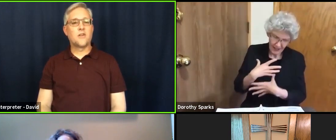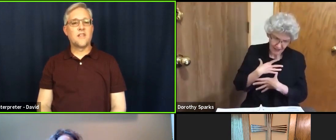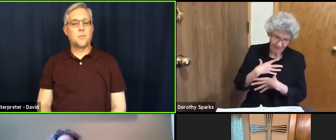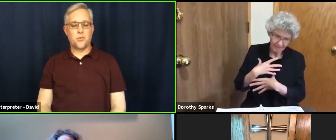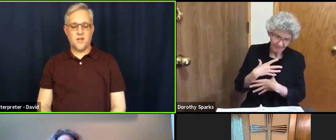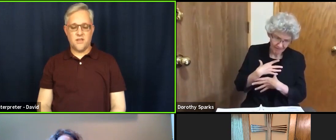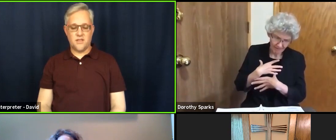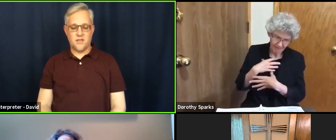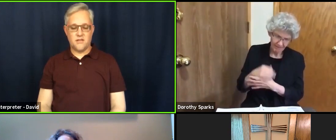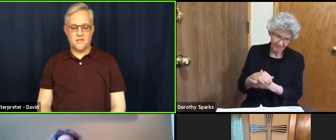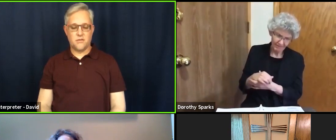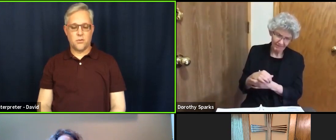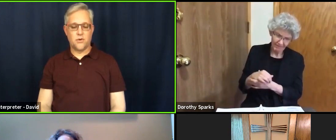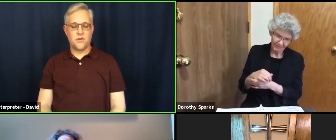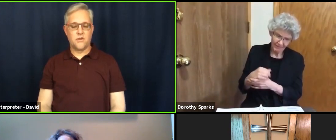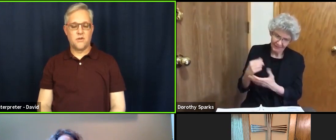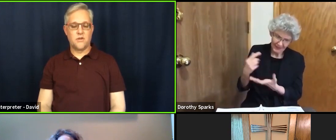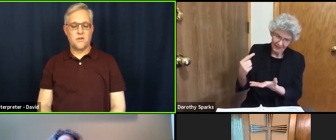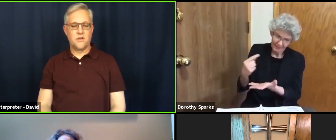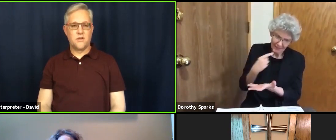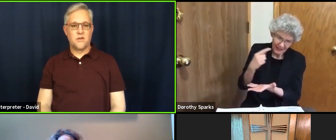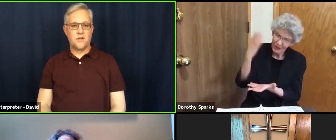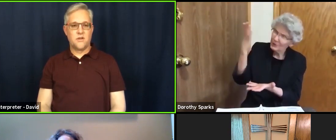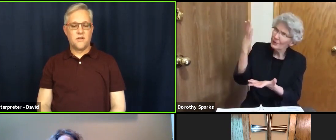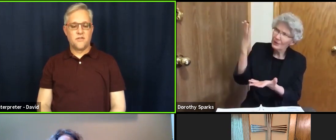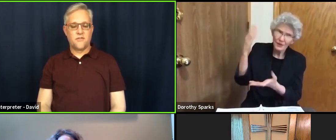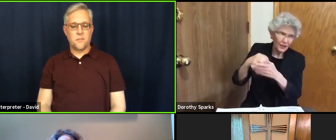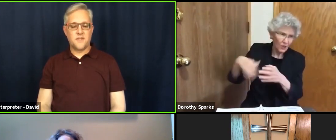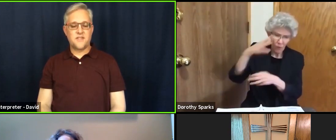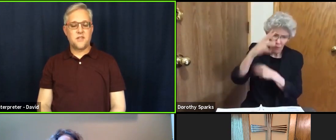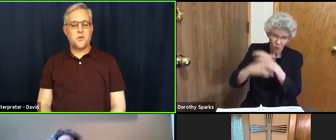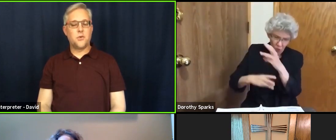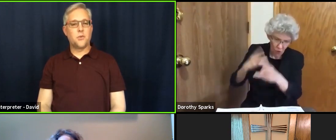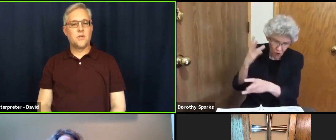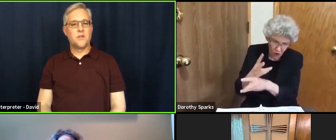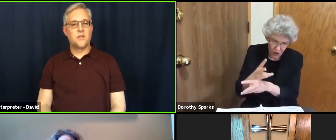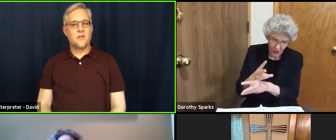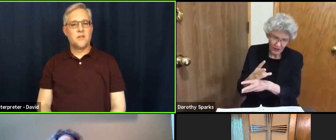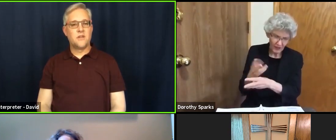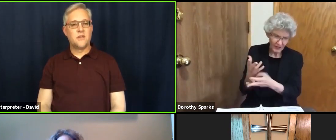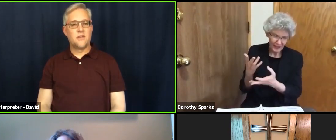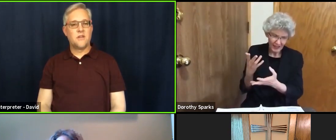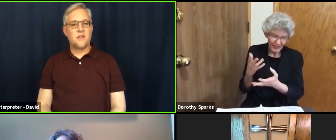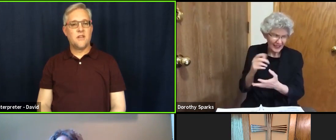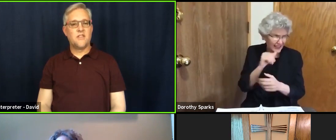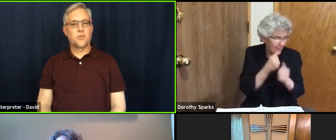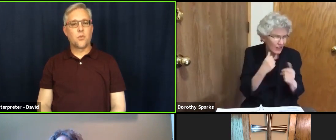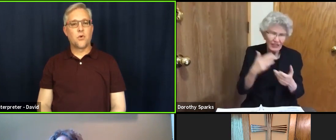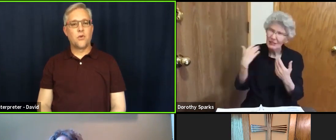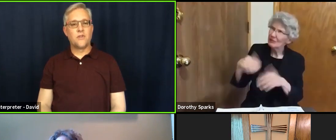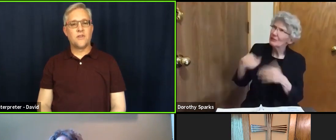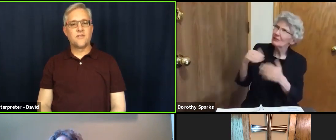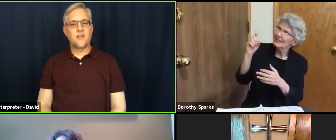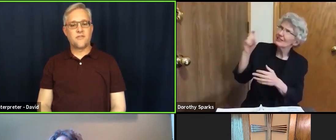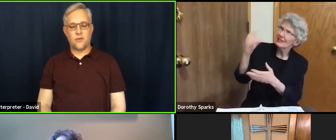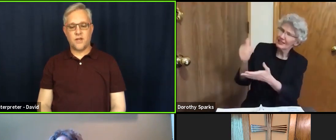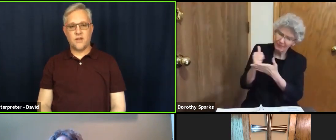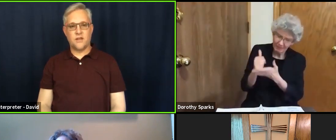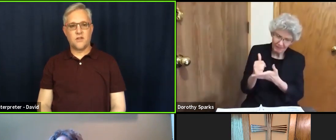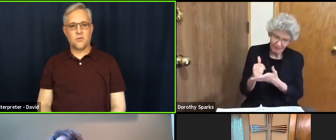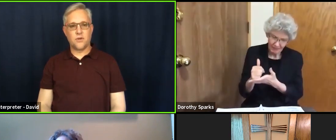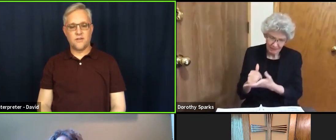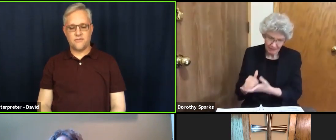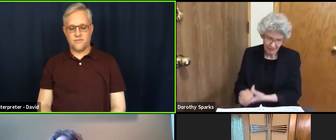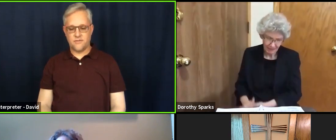I can hardly breathe, Lord, for missing you in this world of